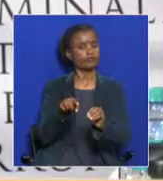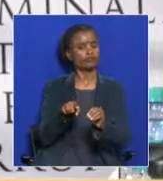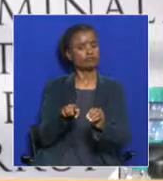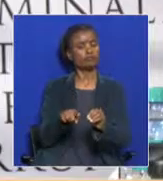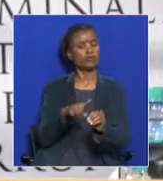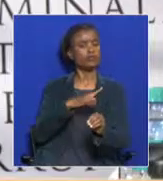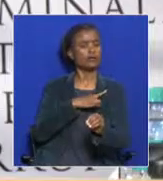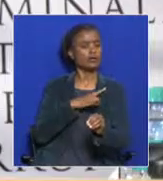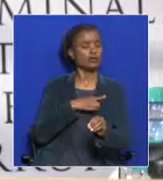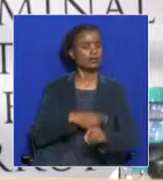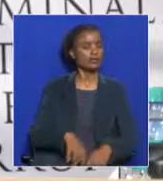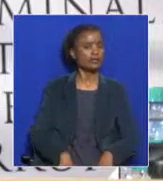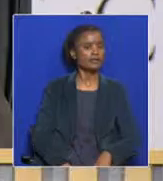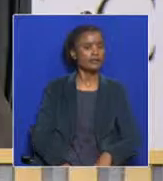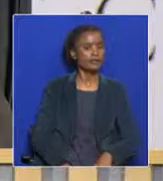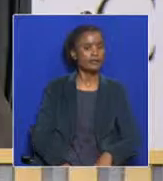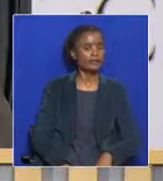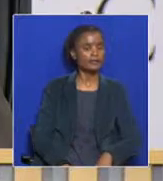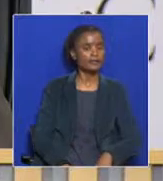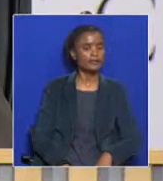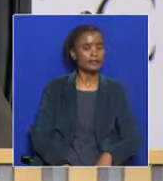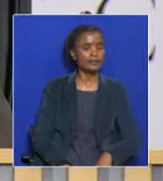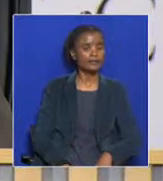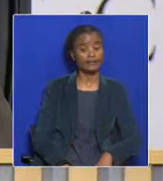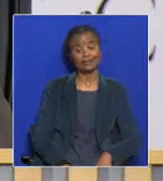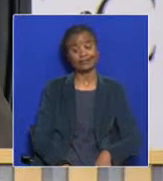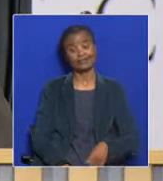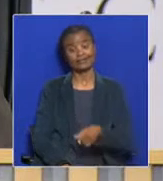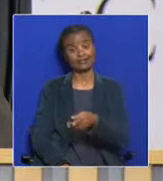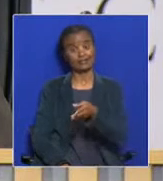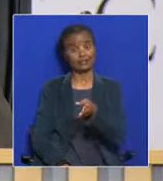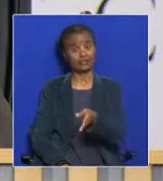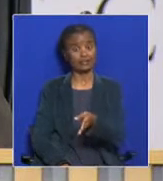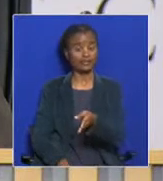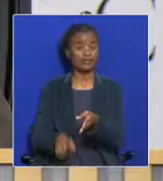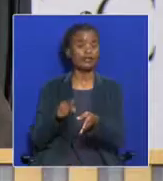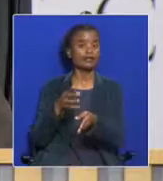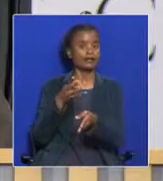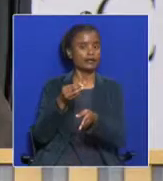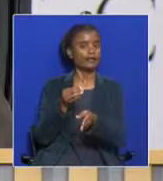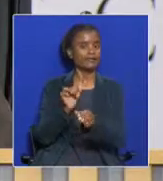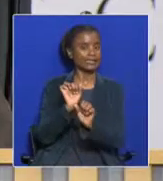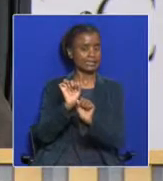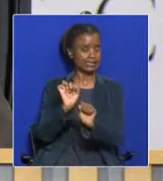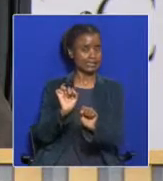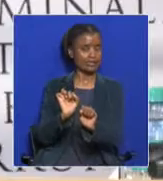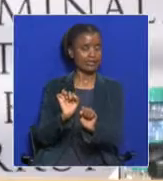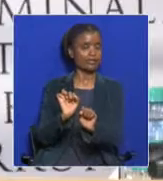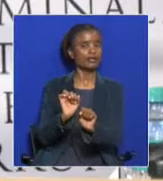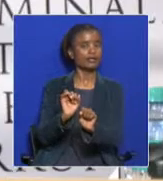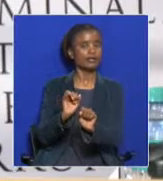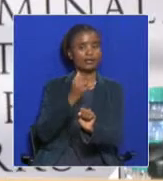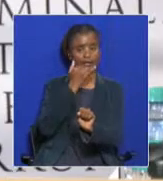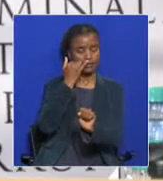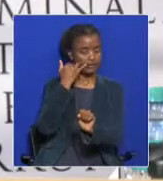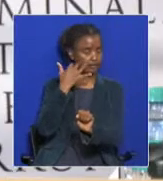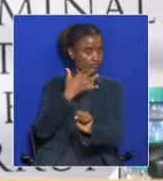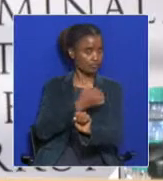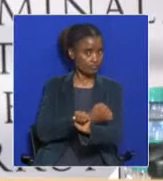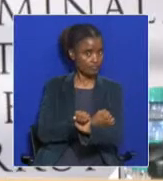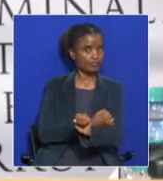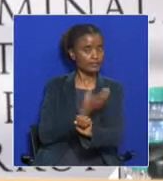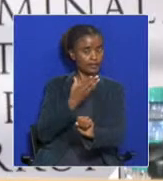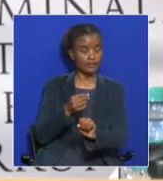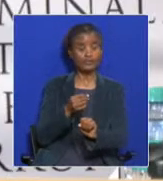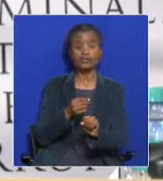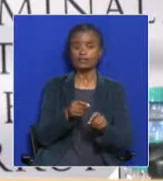Maiden Wharf has their own exhibits to attend to, commissioners. As with every police station. Yes,